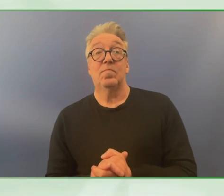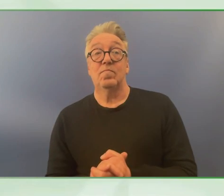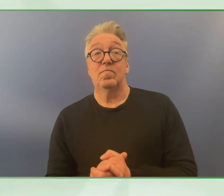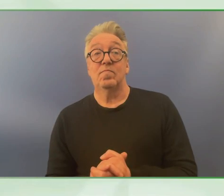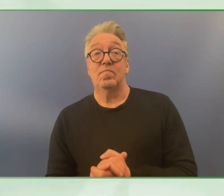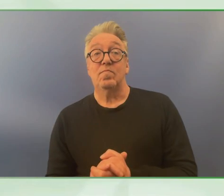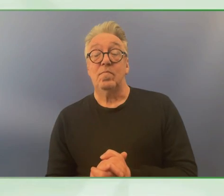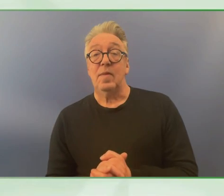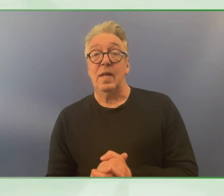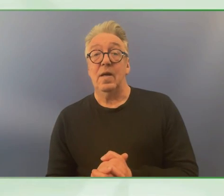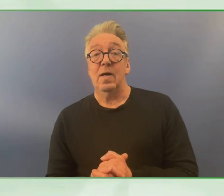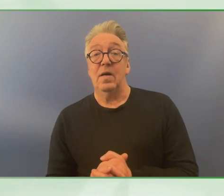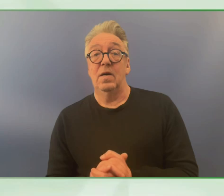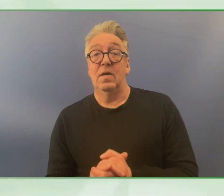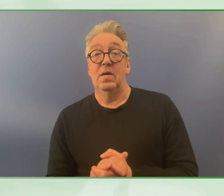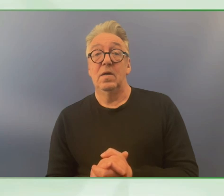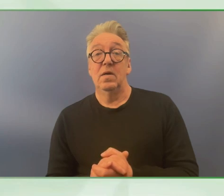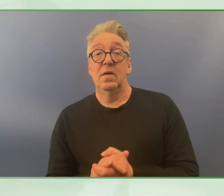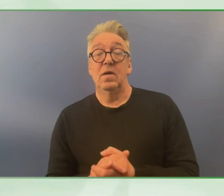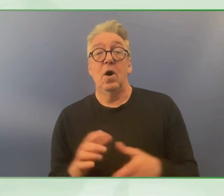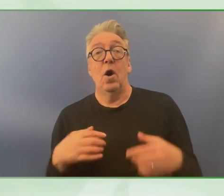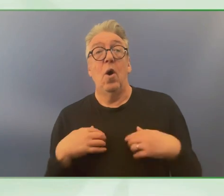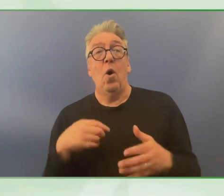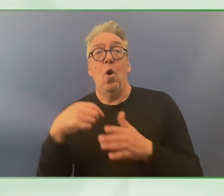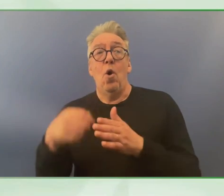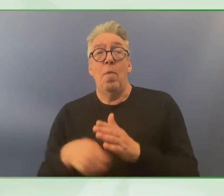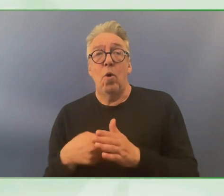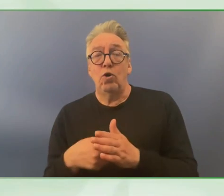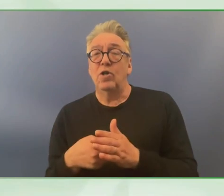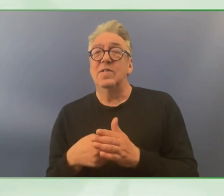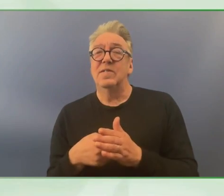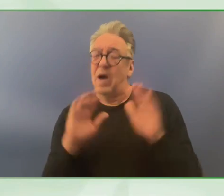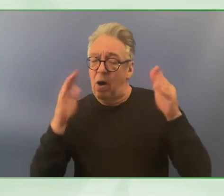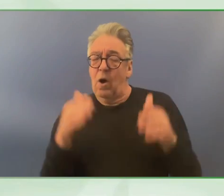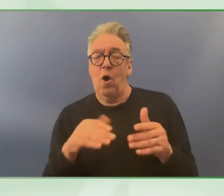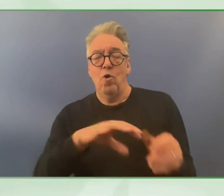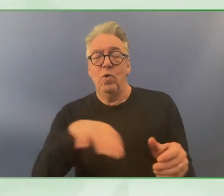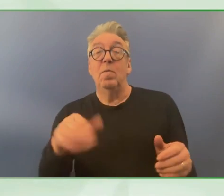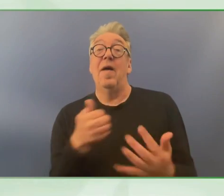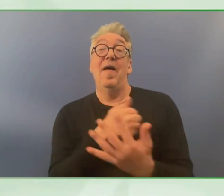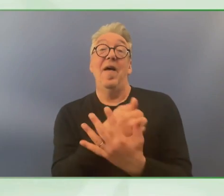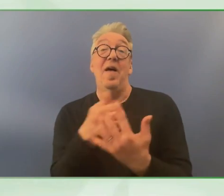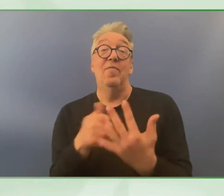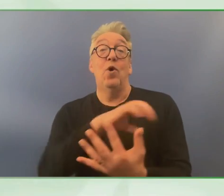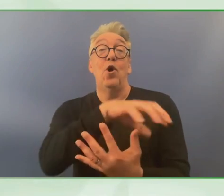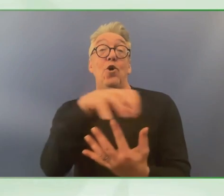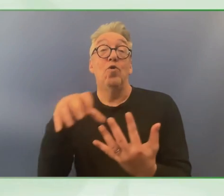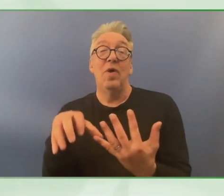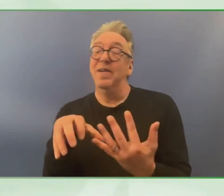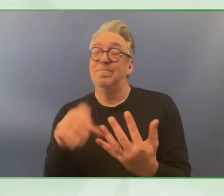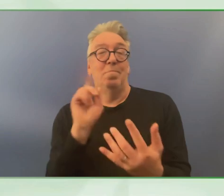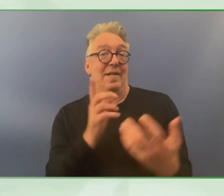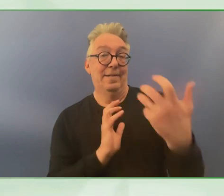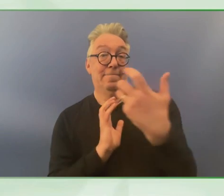at the beginning, our project is regional, but the approach is different in each country with the same rule always. We just try to focus on the